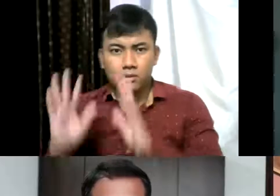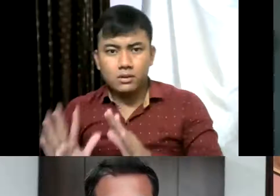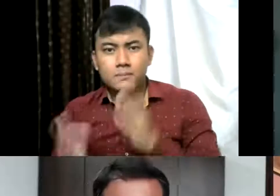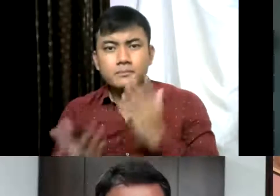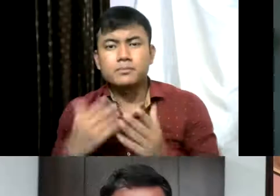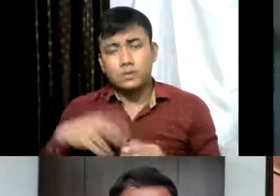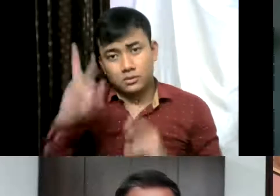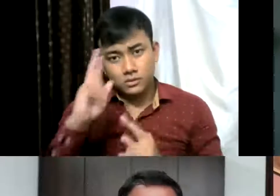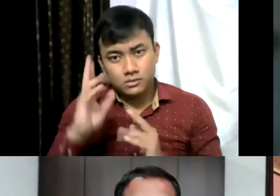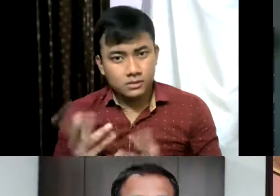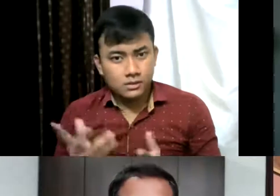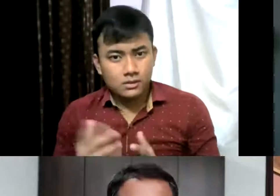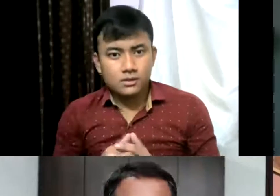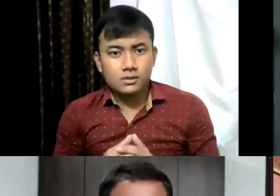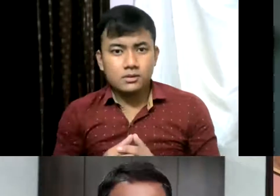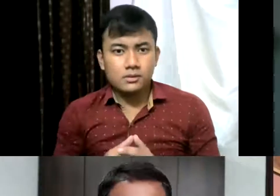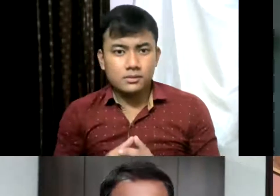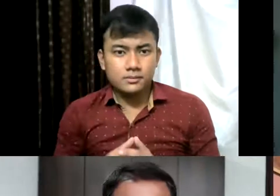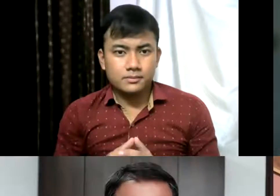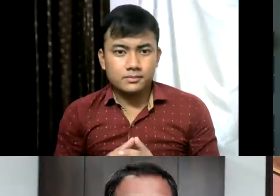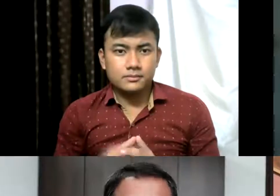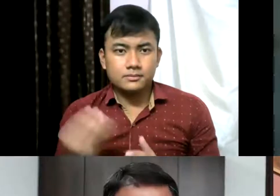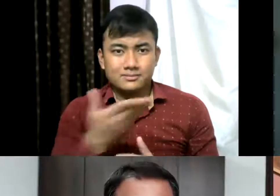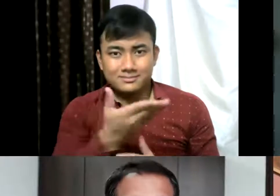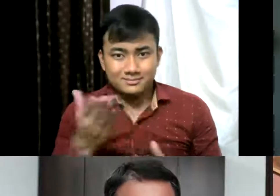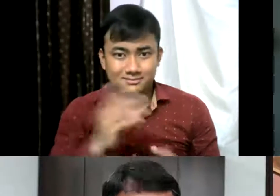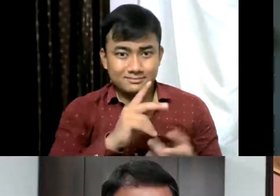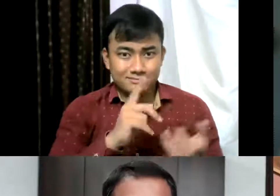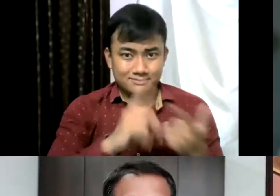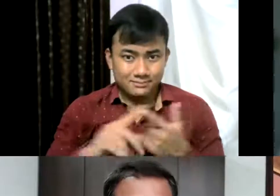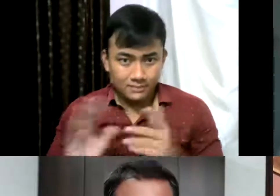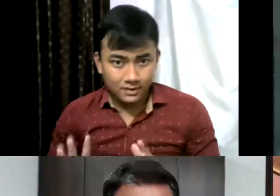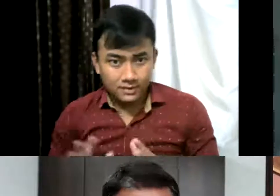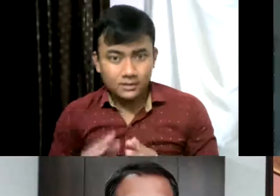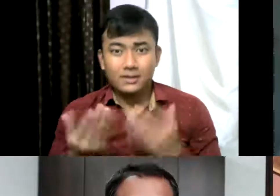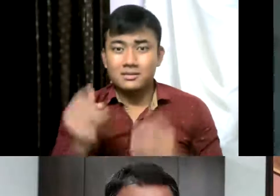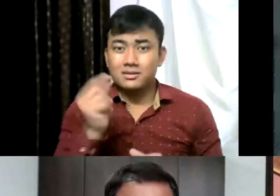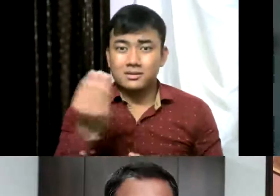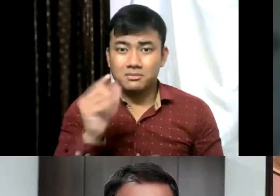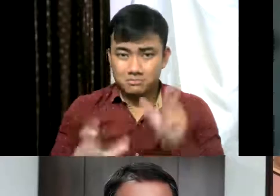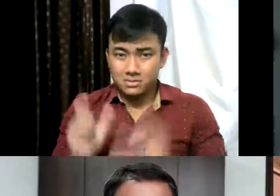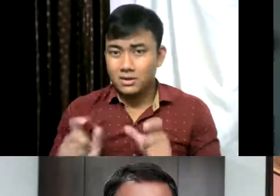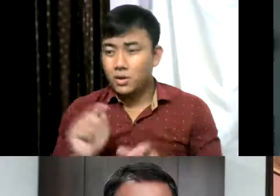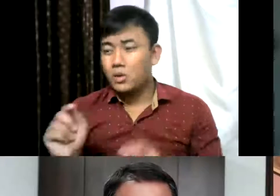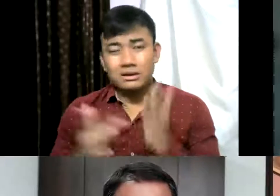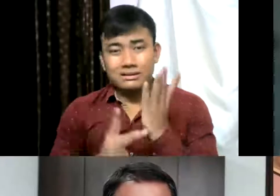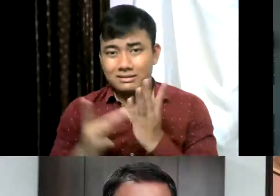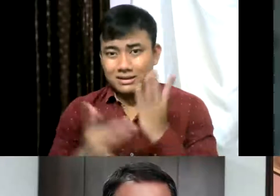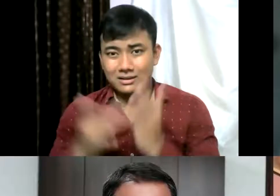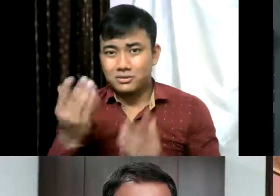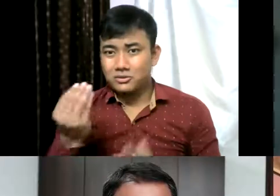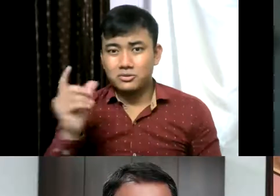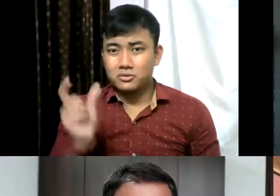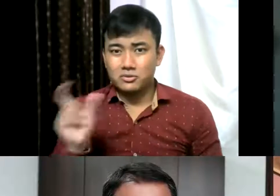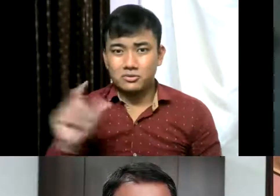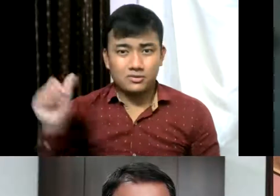it's much more like deficit for cis hetero people. I think they're more underprivileged than queers.